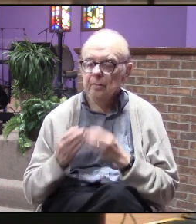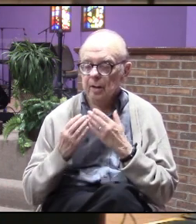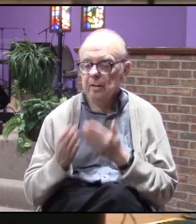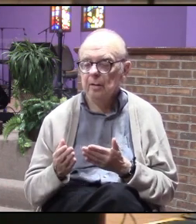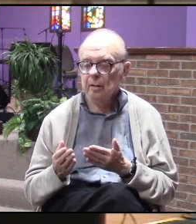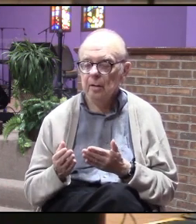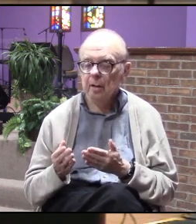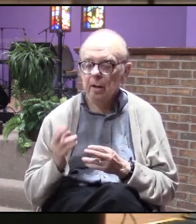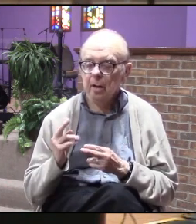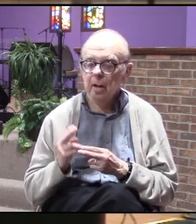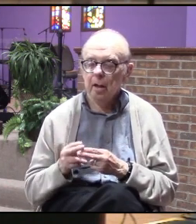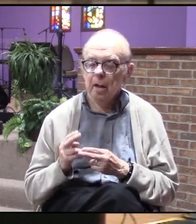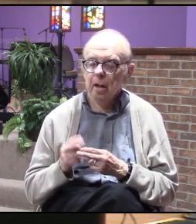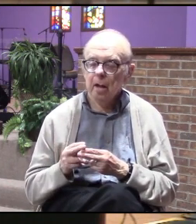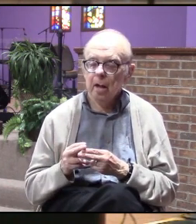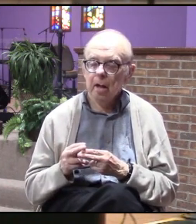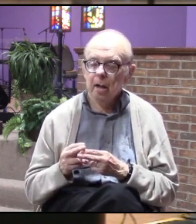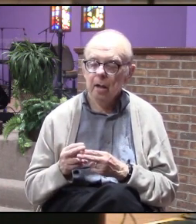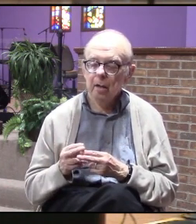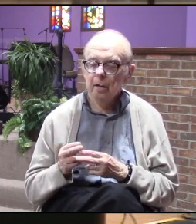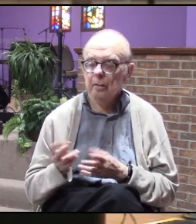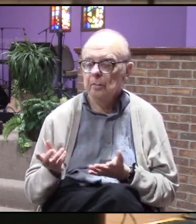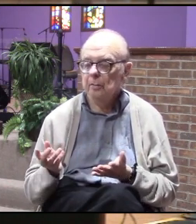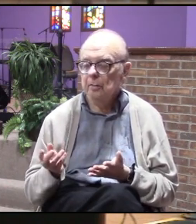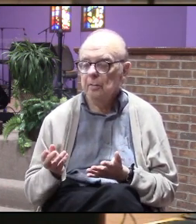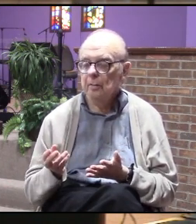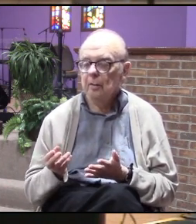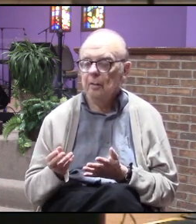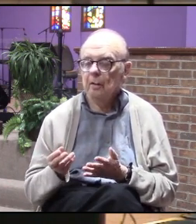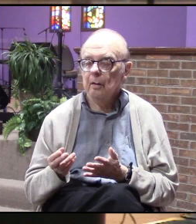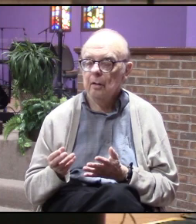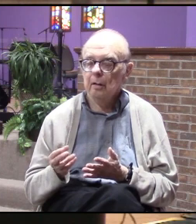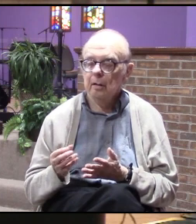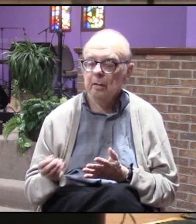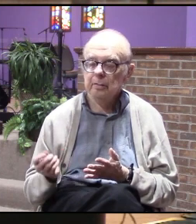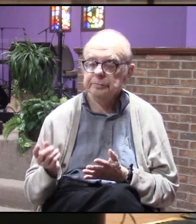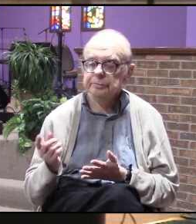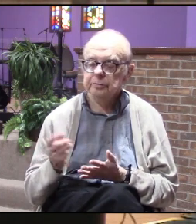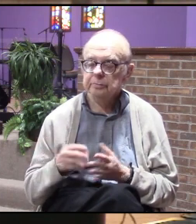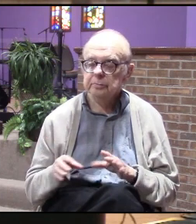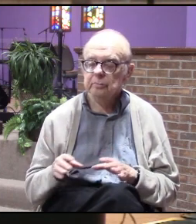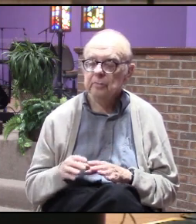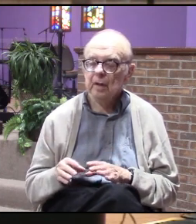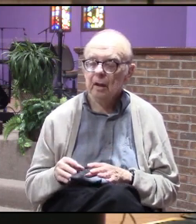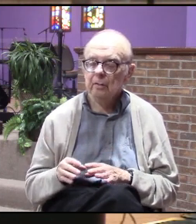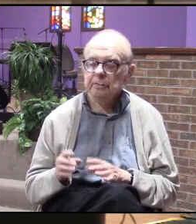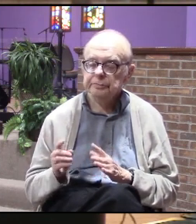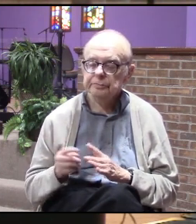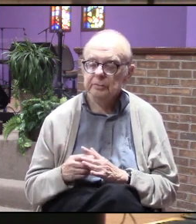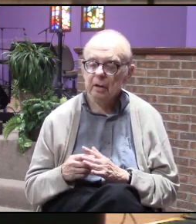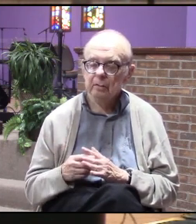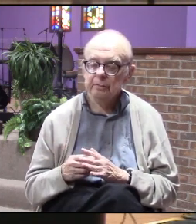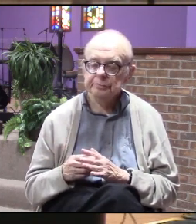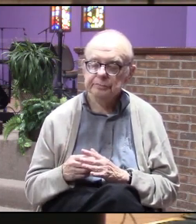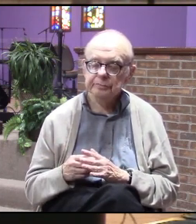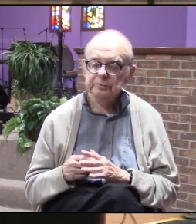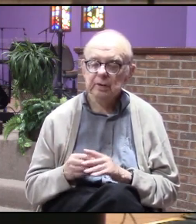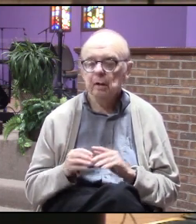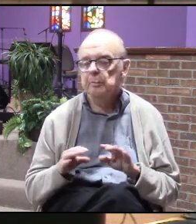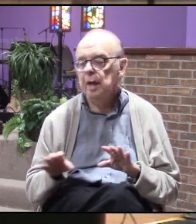gratitude. And they called it reciprocal altruism. And what it does is it initiates a